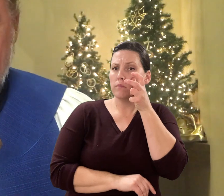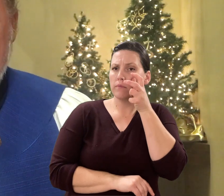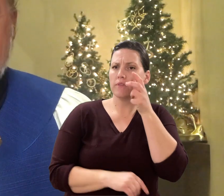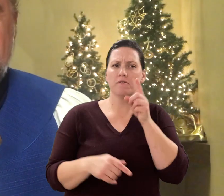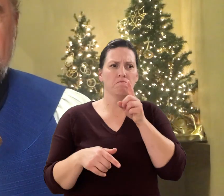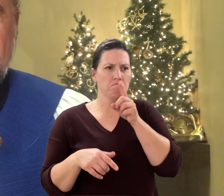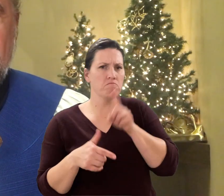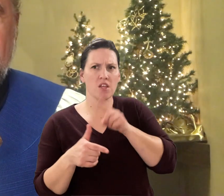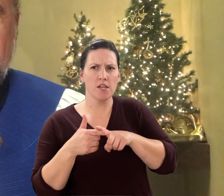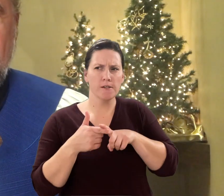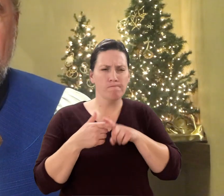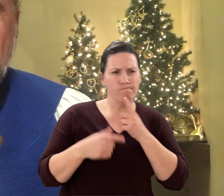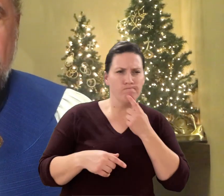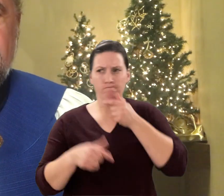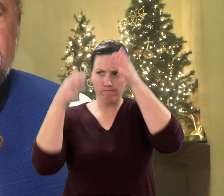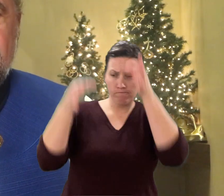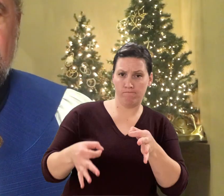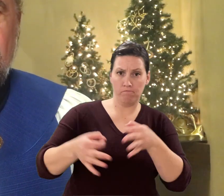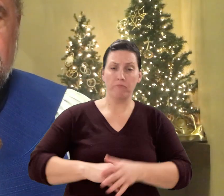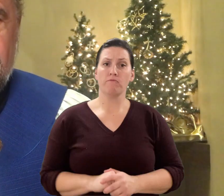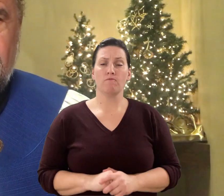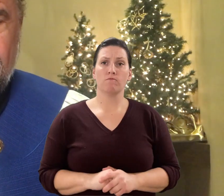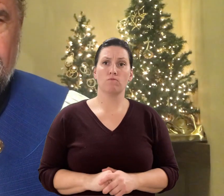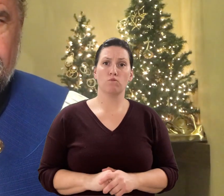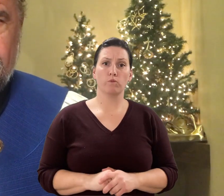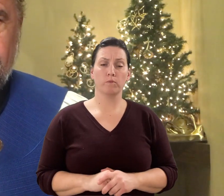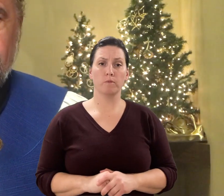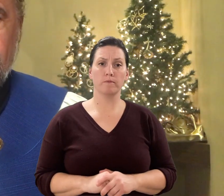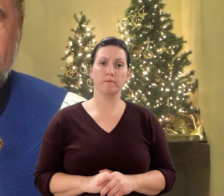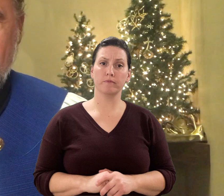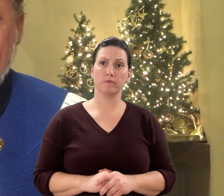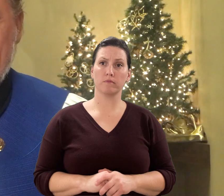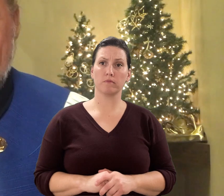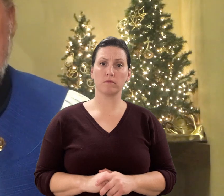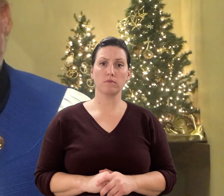the evidence and then makes a decision.